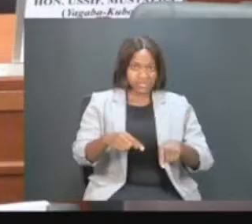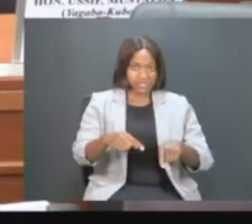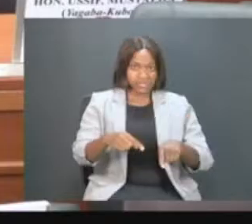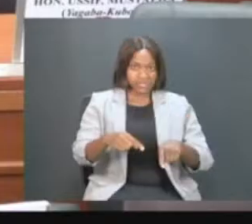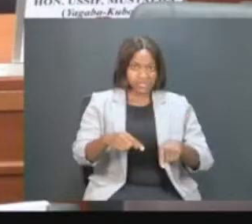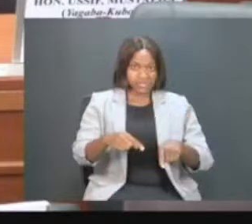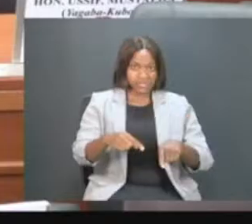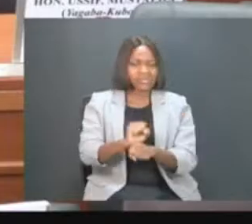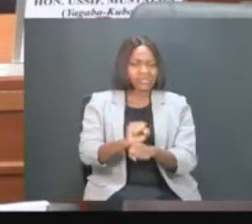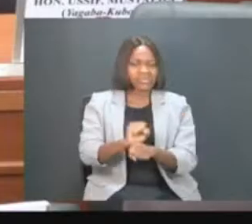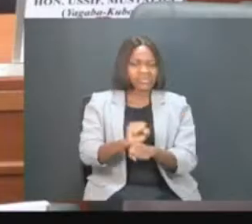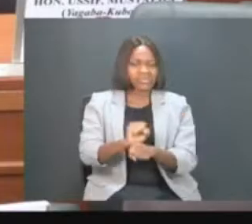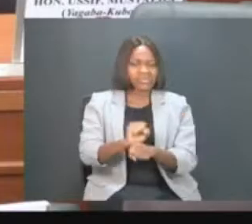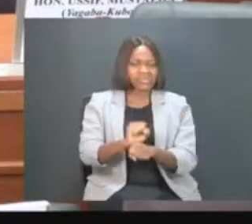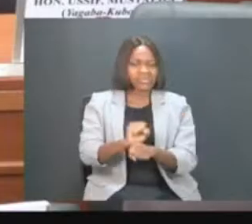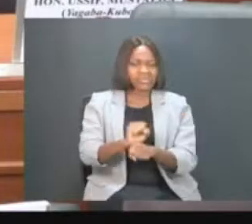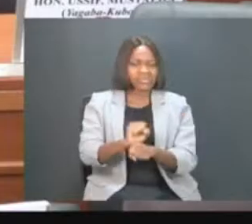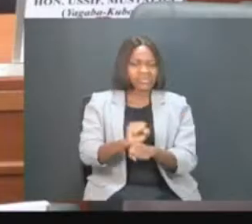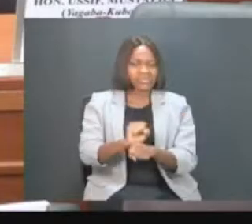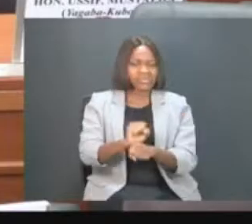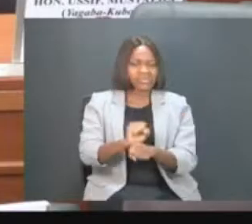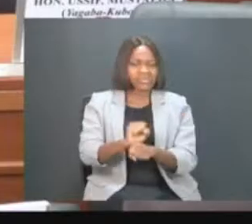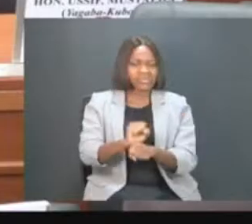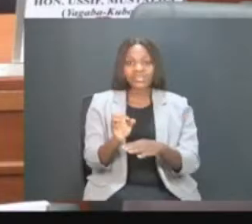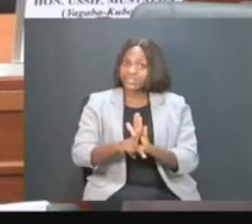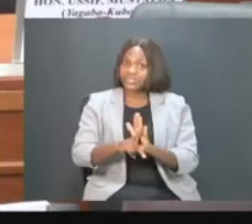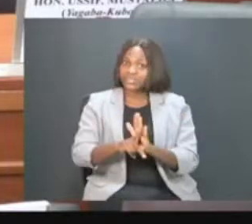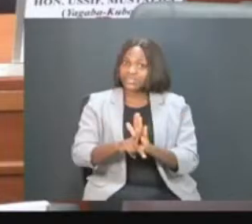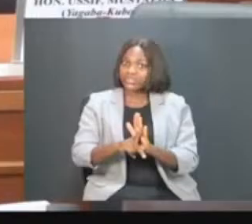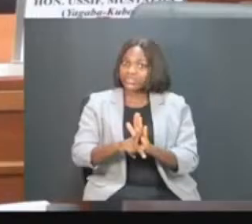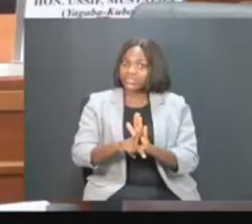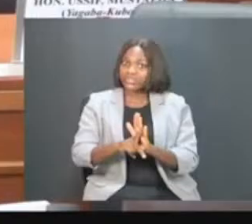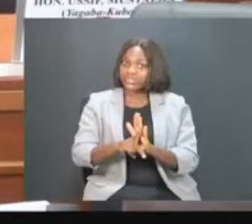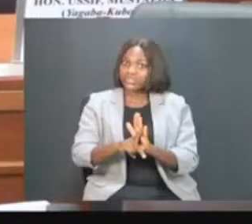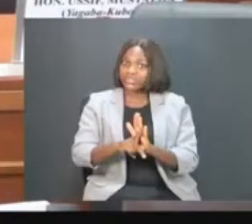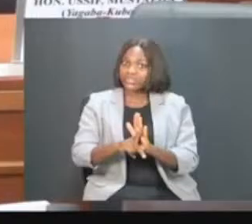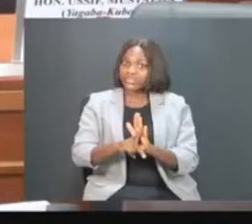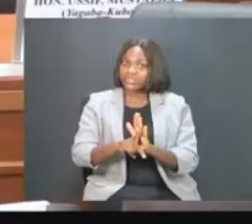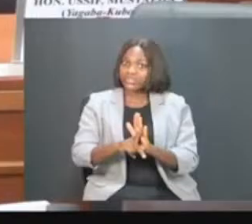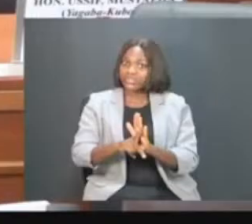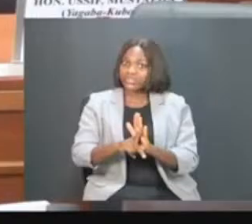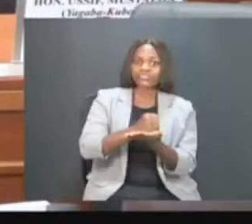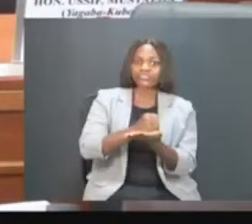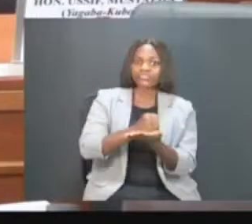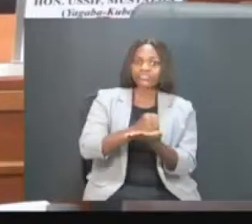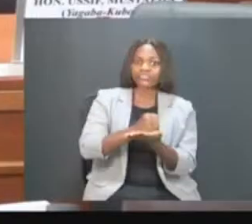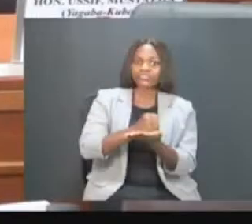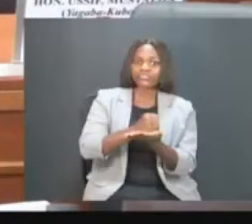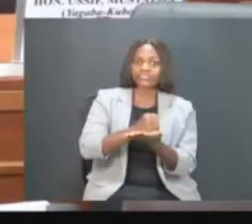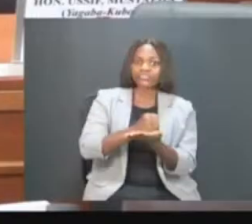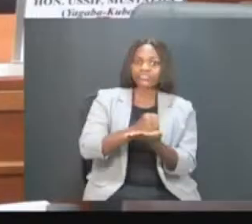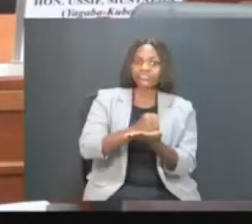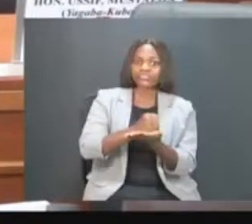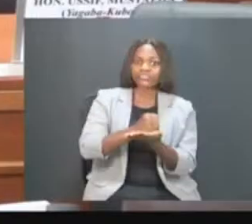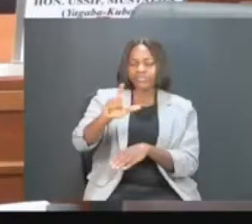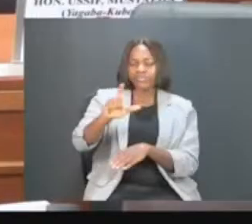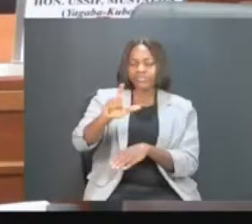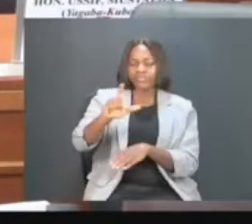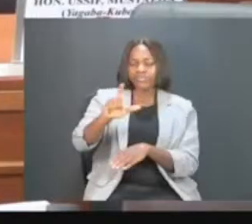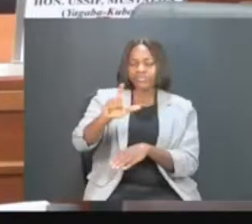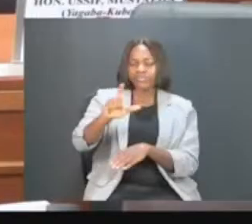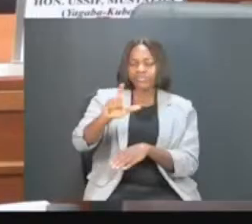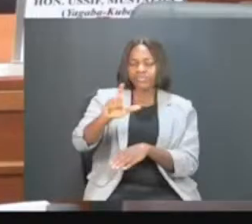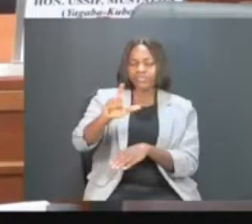colleagues, and we mentioned to them that we are not opposed to this bill before the bills come, so that the consideration is done in